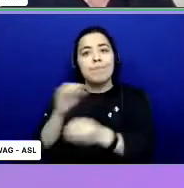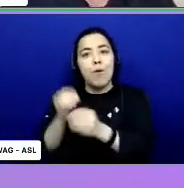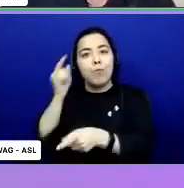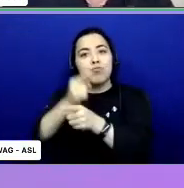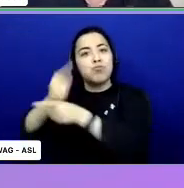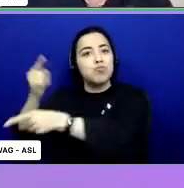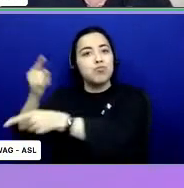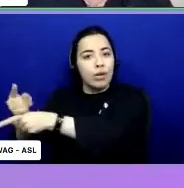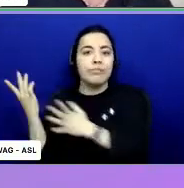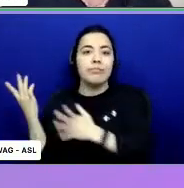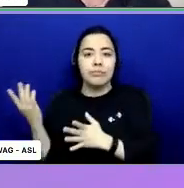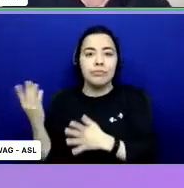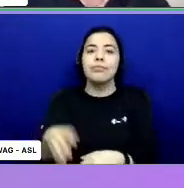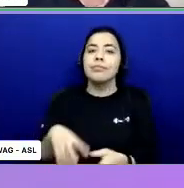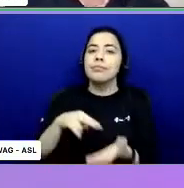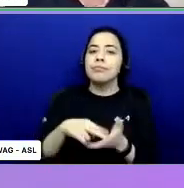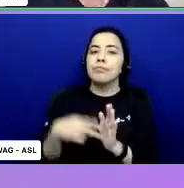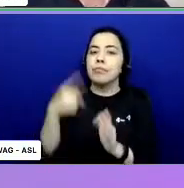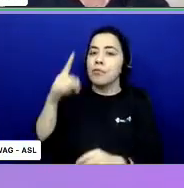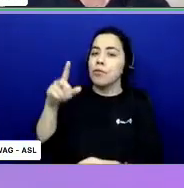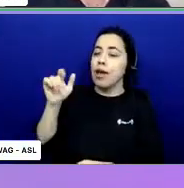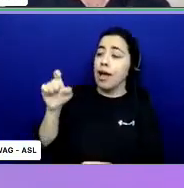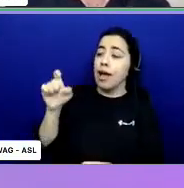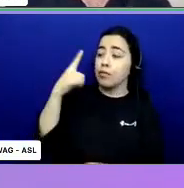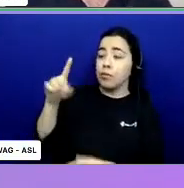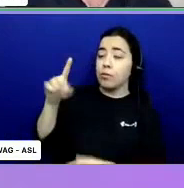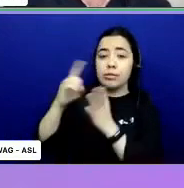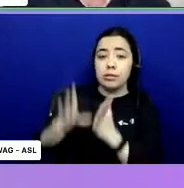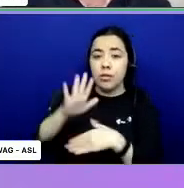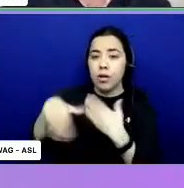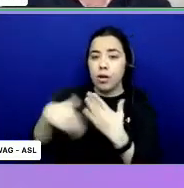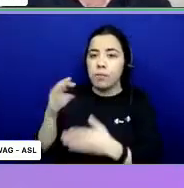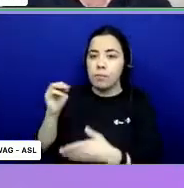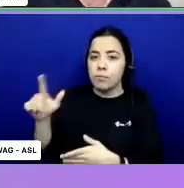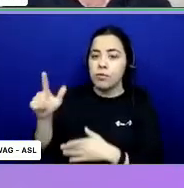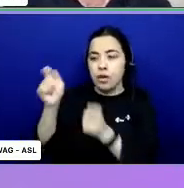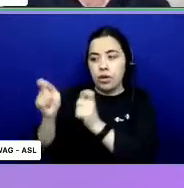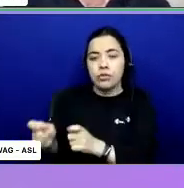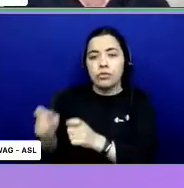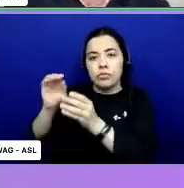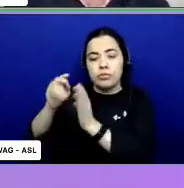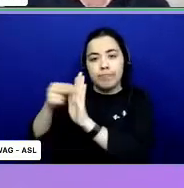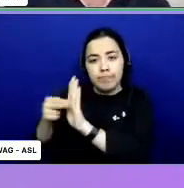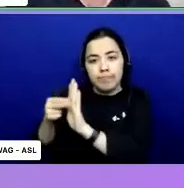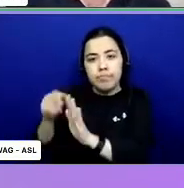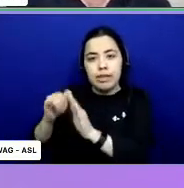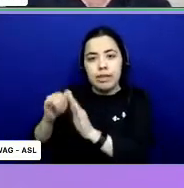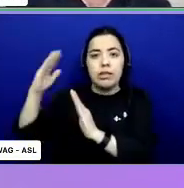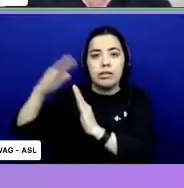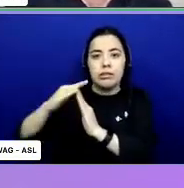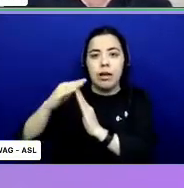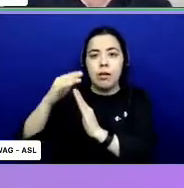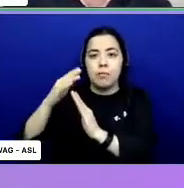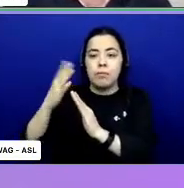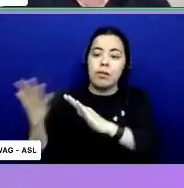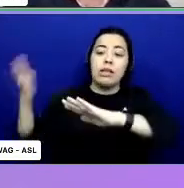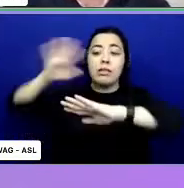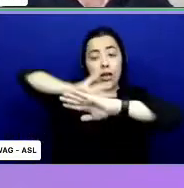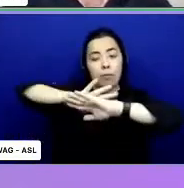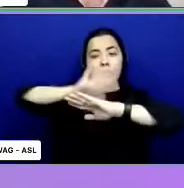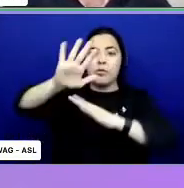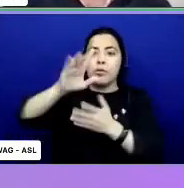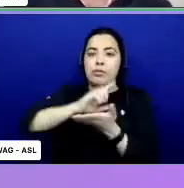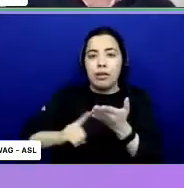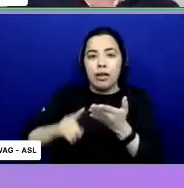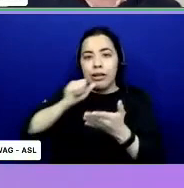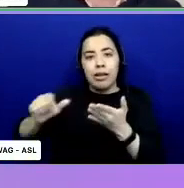Designers. All of these annotations from our machine learning will be inserted on top of the selected design without disturbing the design or changing it at all. It will